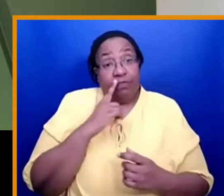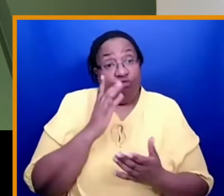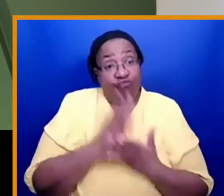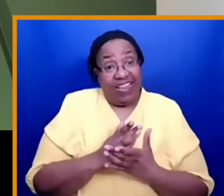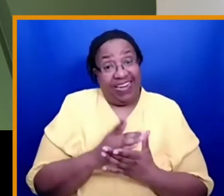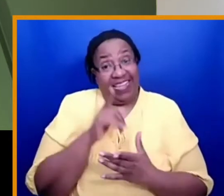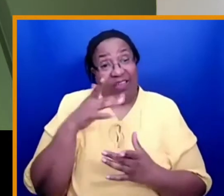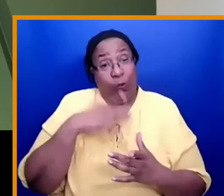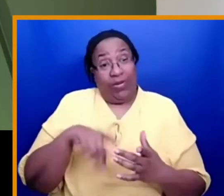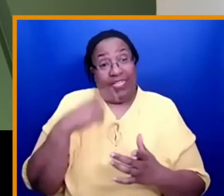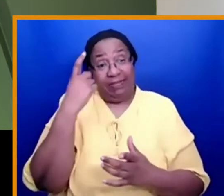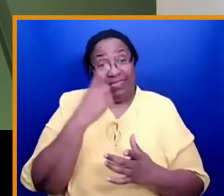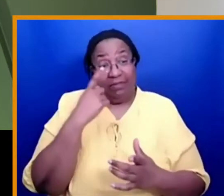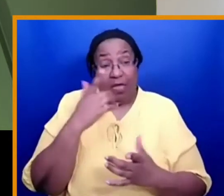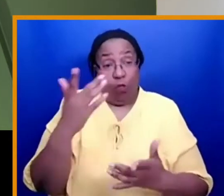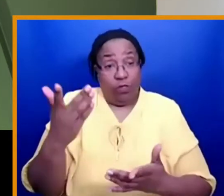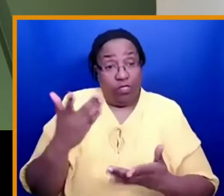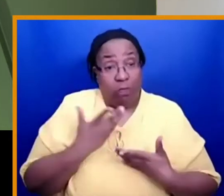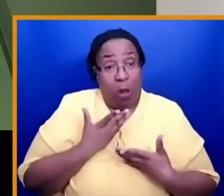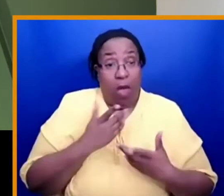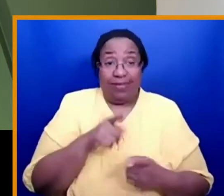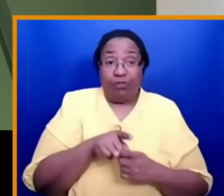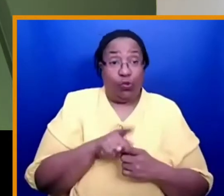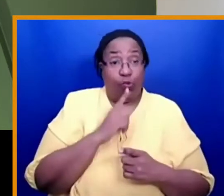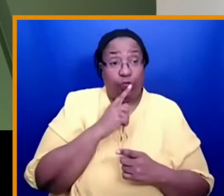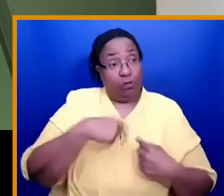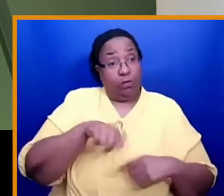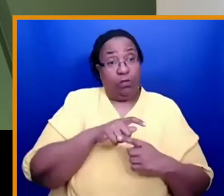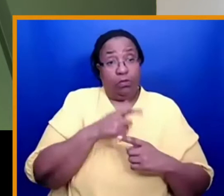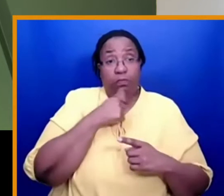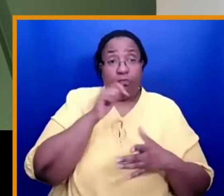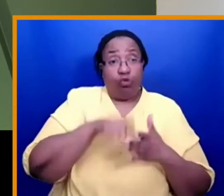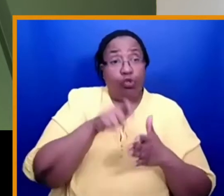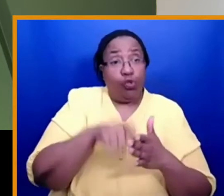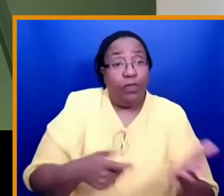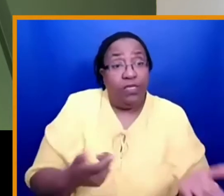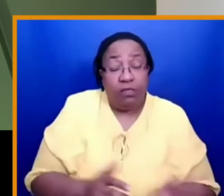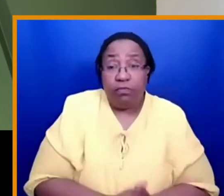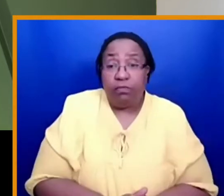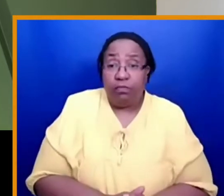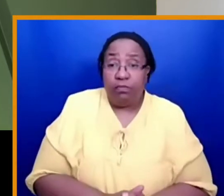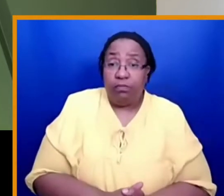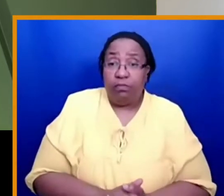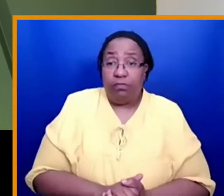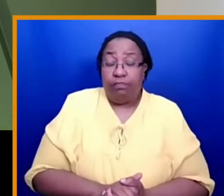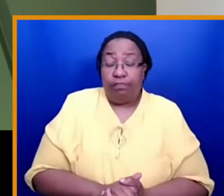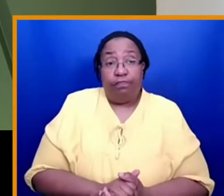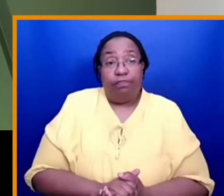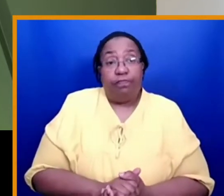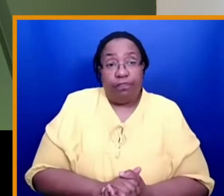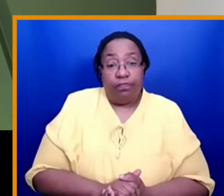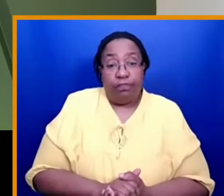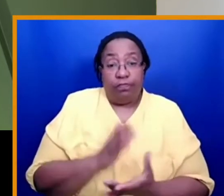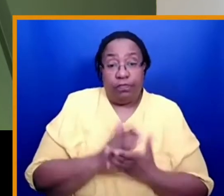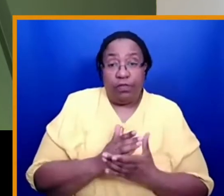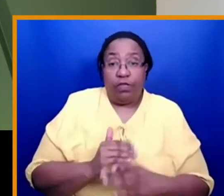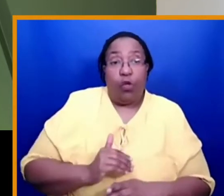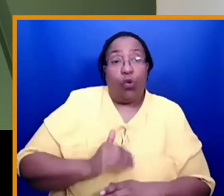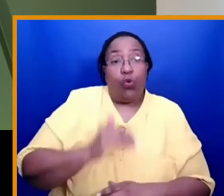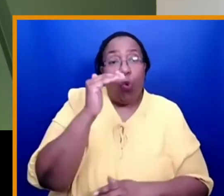solution? Double down on fossil fuels. Drill for untapped gas reserves in the North Sea and have another go at